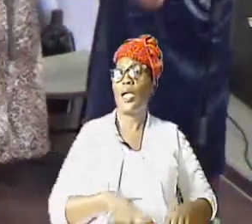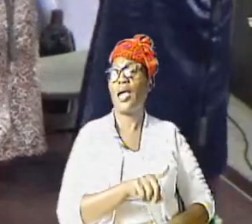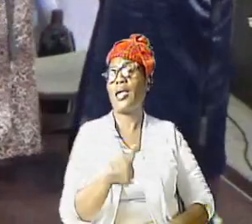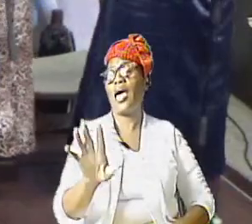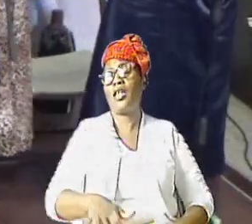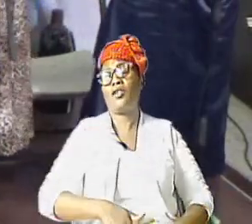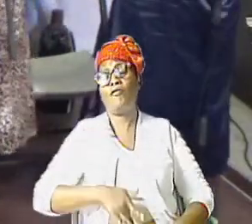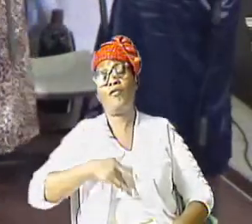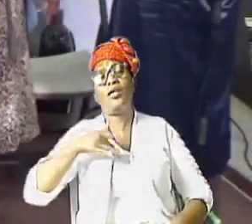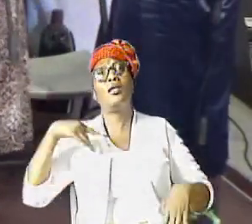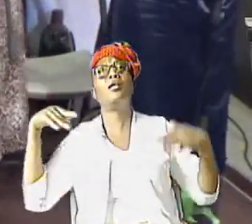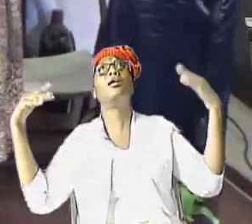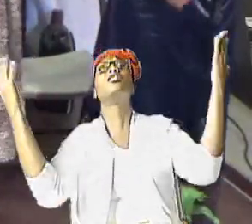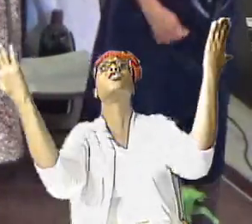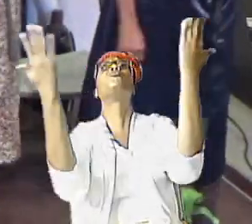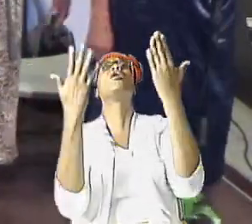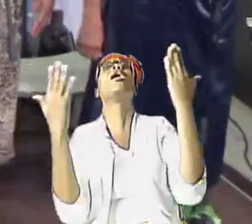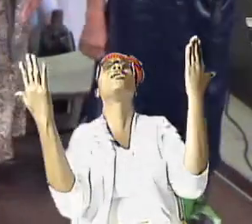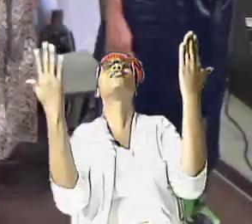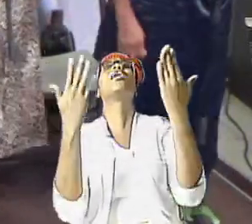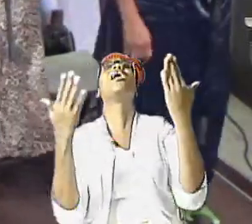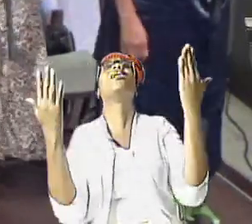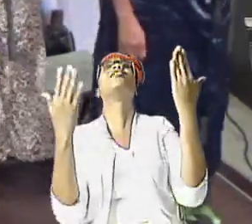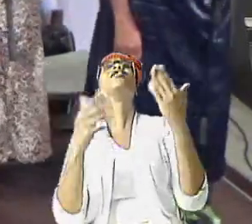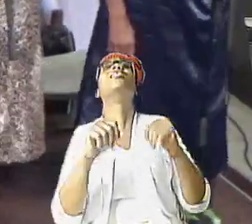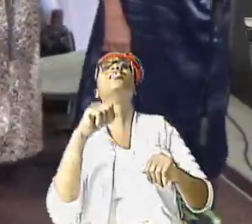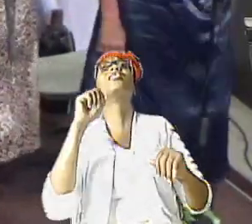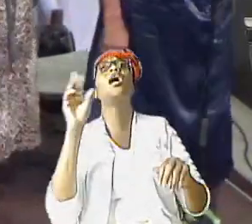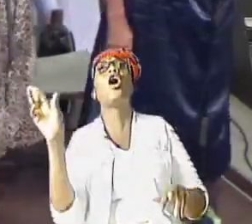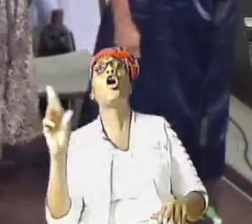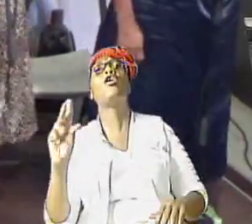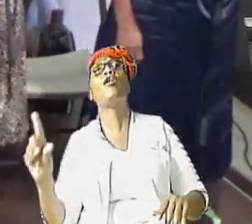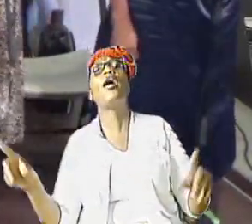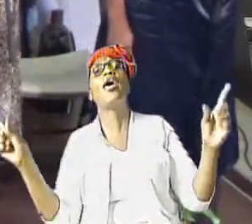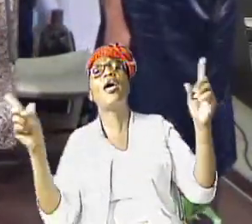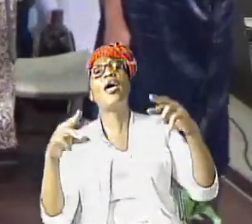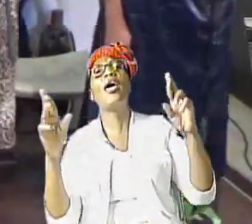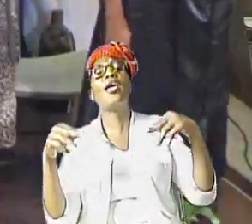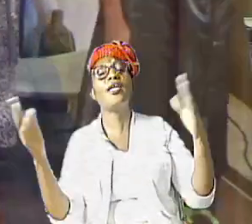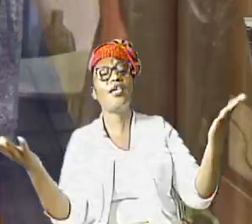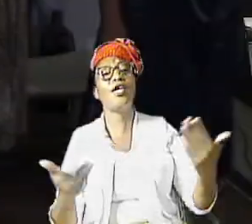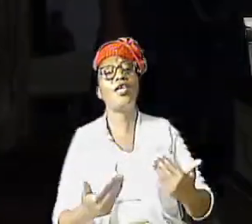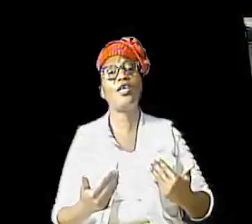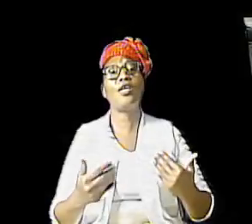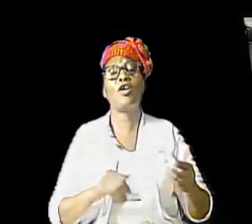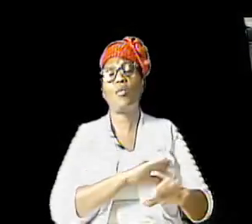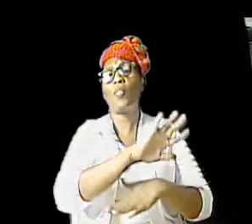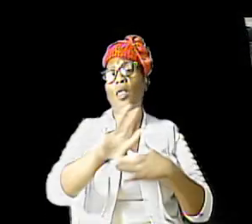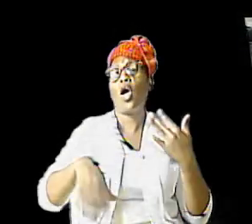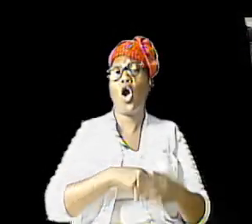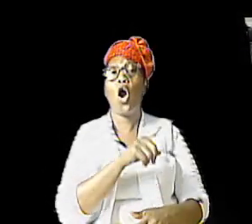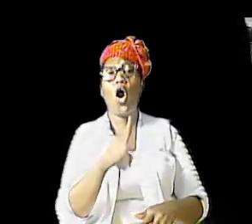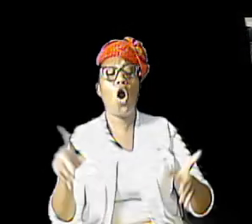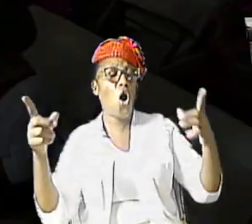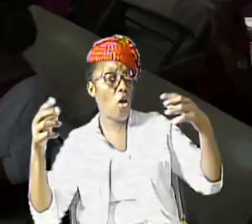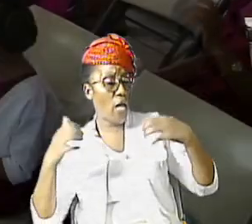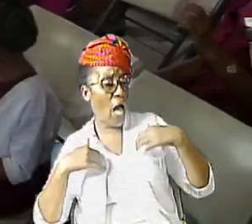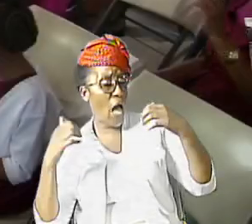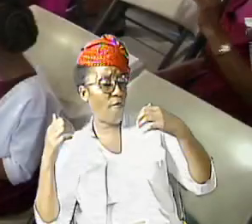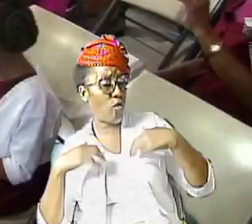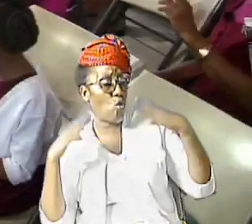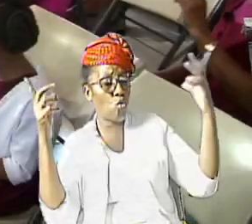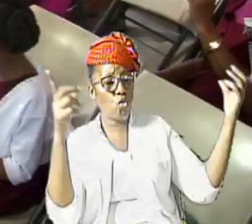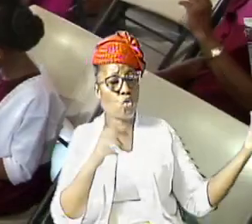Already. Yes. Yes. We feel his presence. He's already